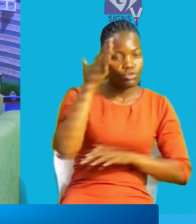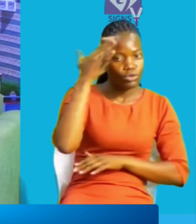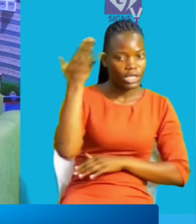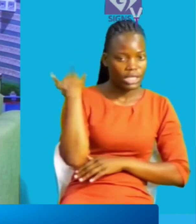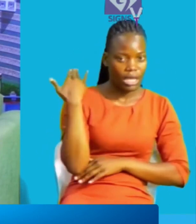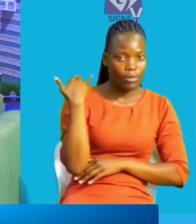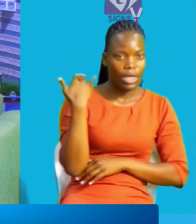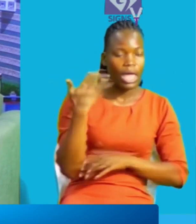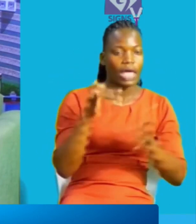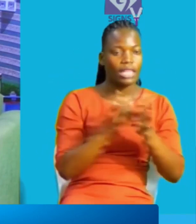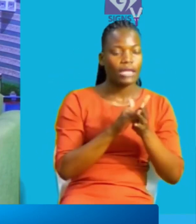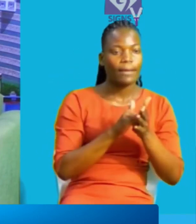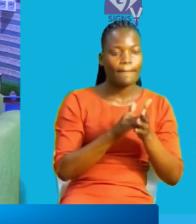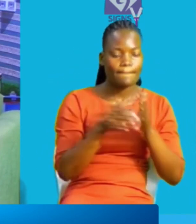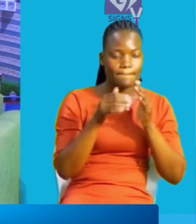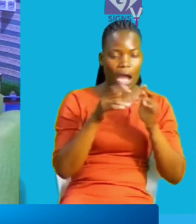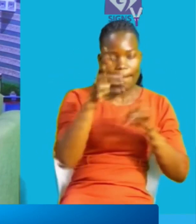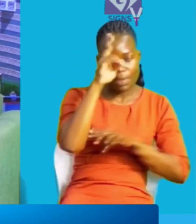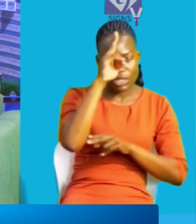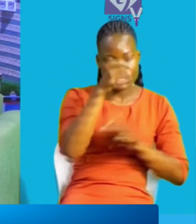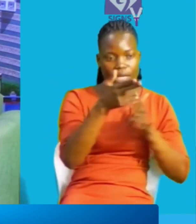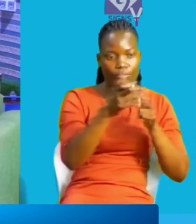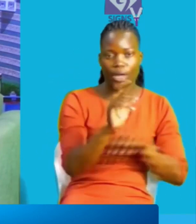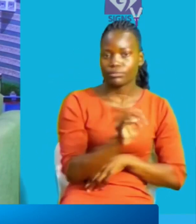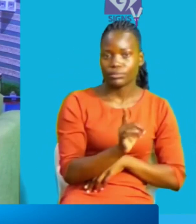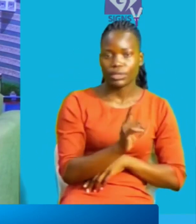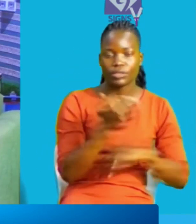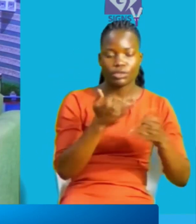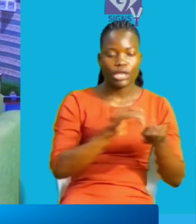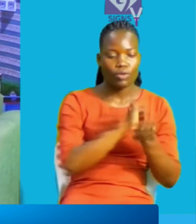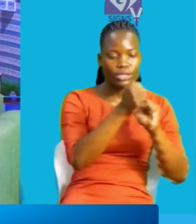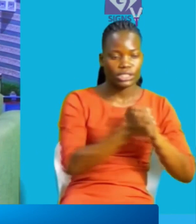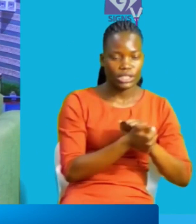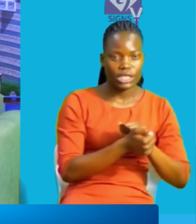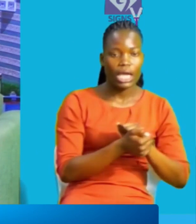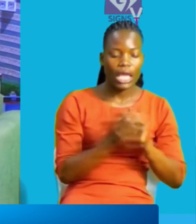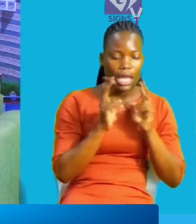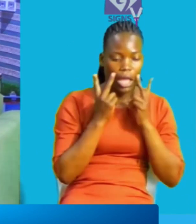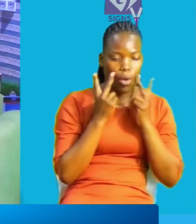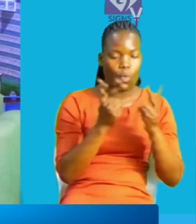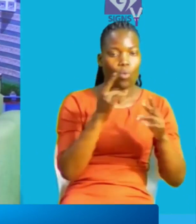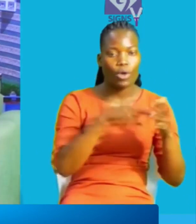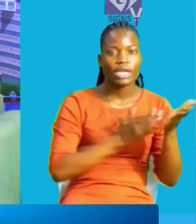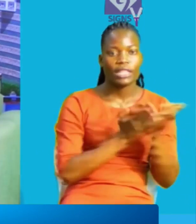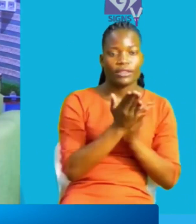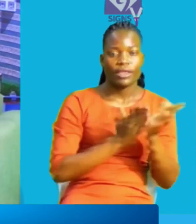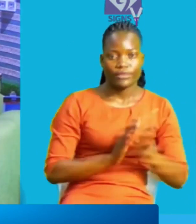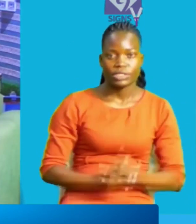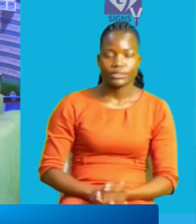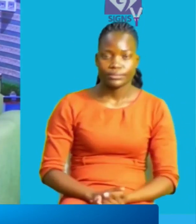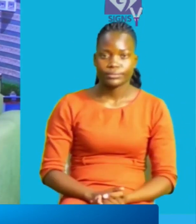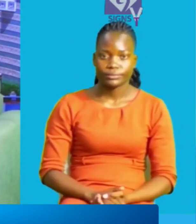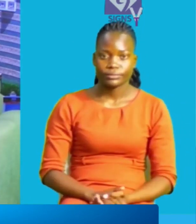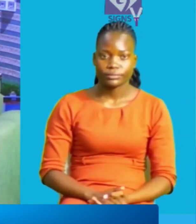Yeah. Askari ni force yeah. But let us turn back to what the service. There's always one